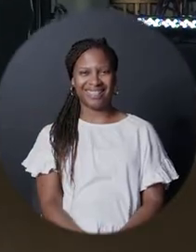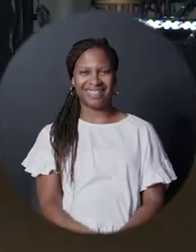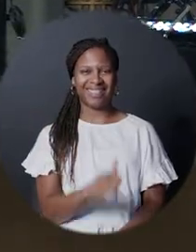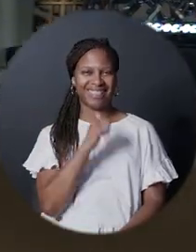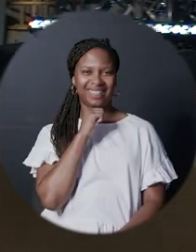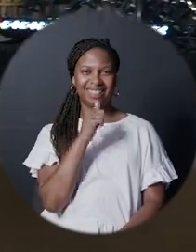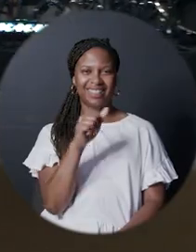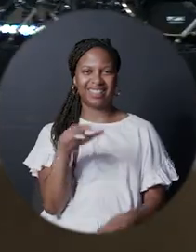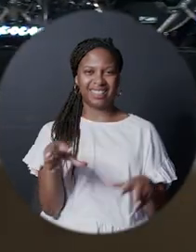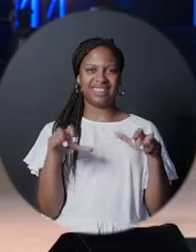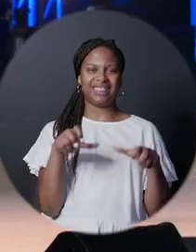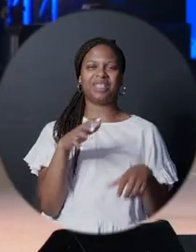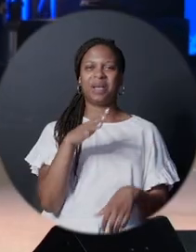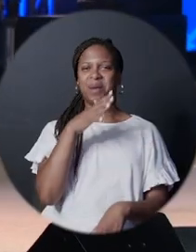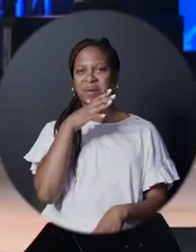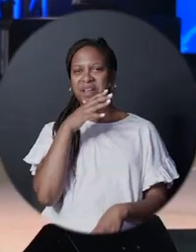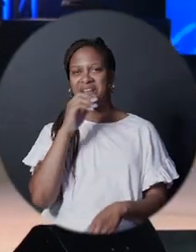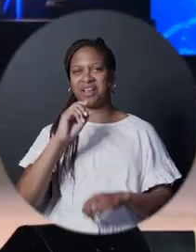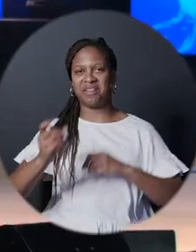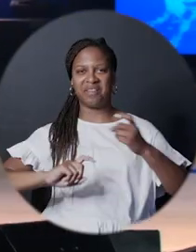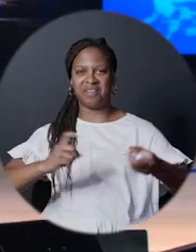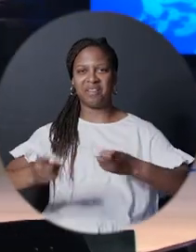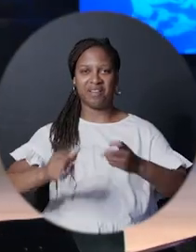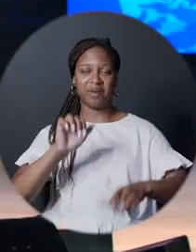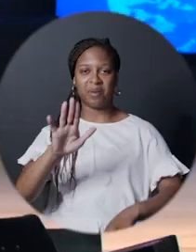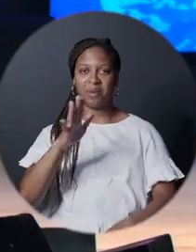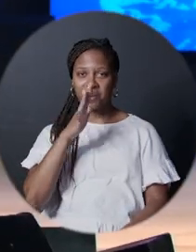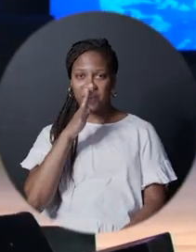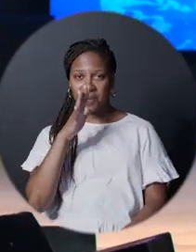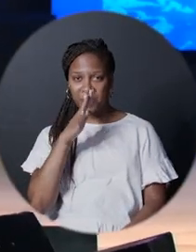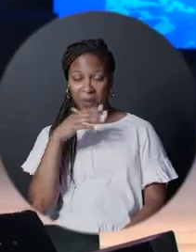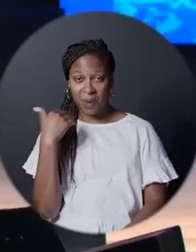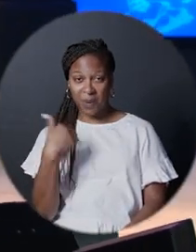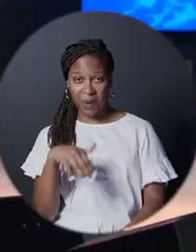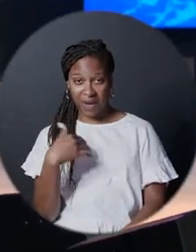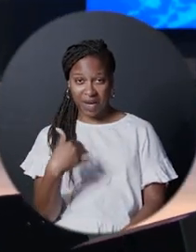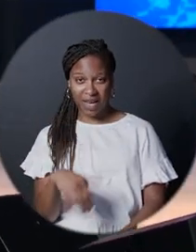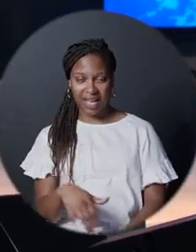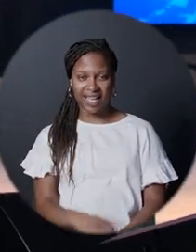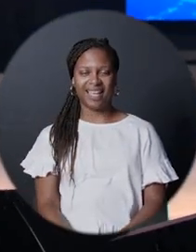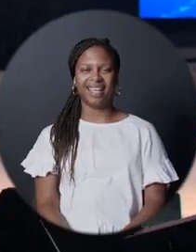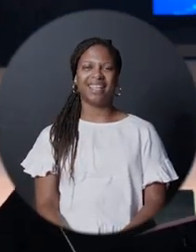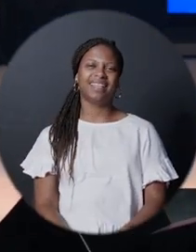always. I ain't selfish. Your mama just gave you everything, and I ain't about to be your mama.